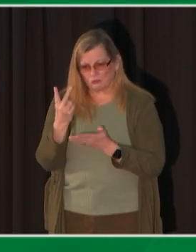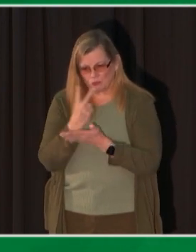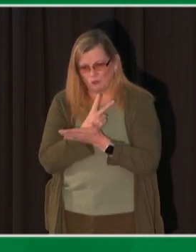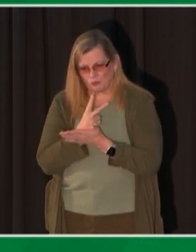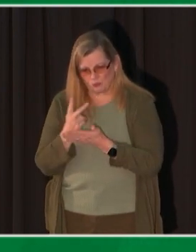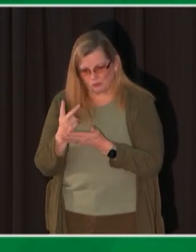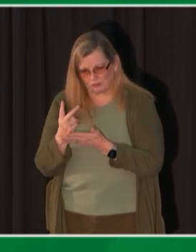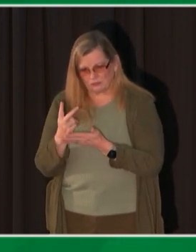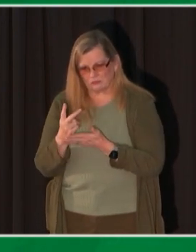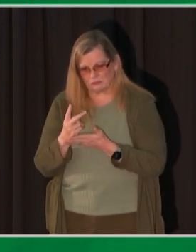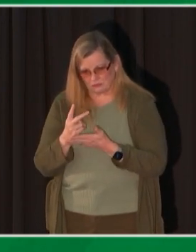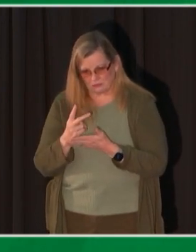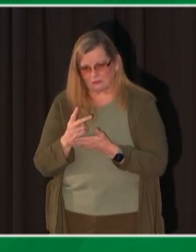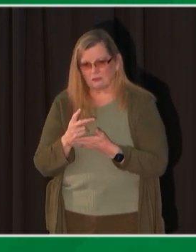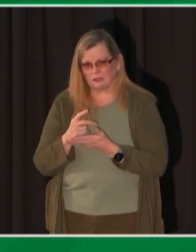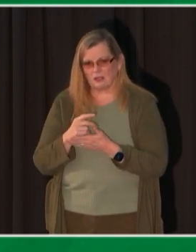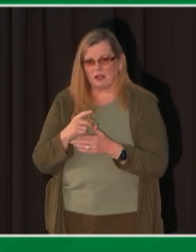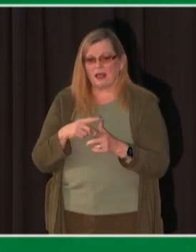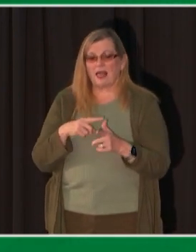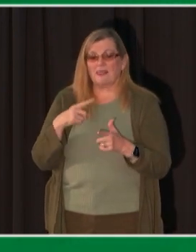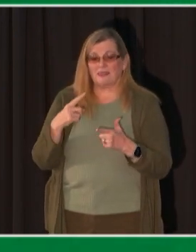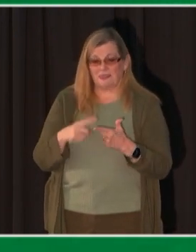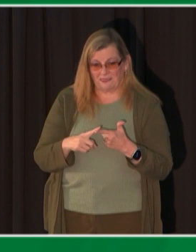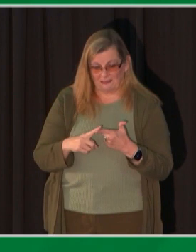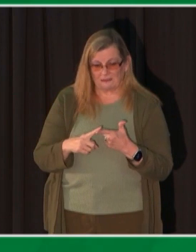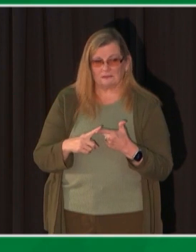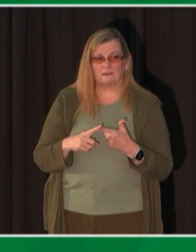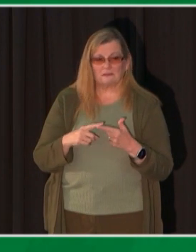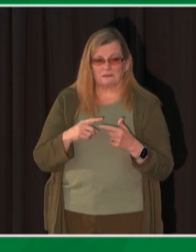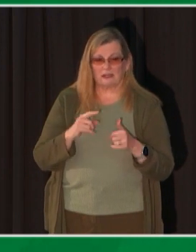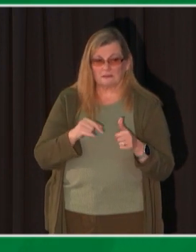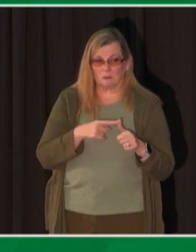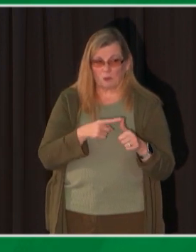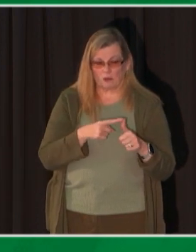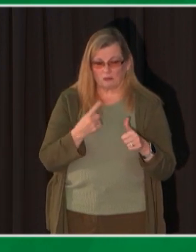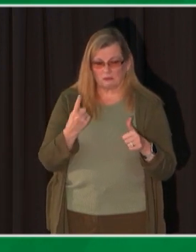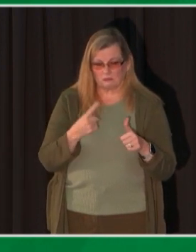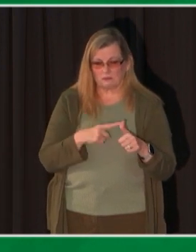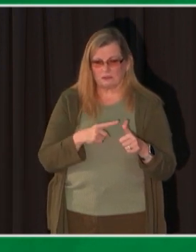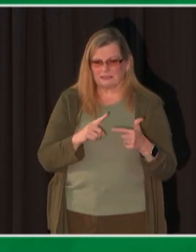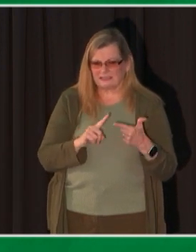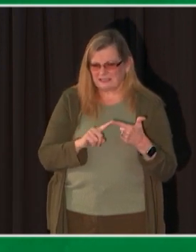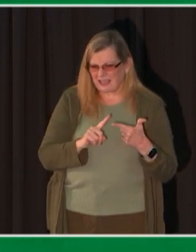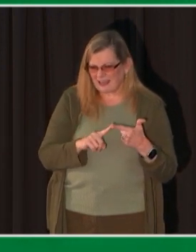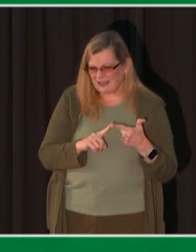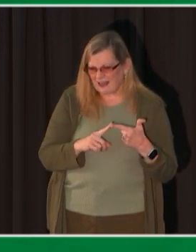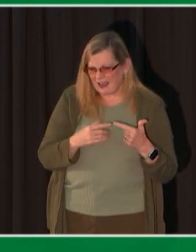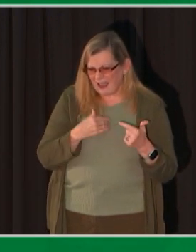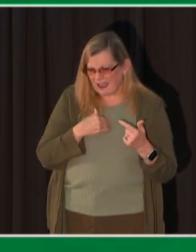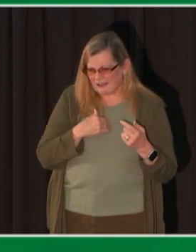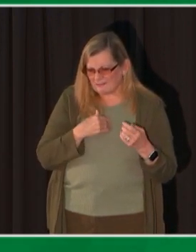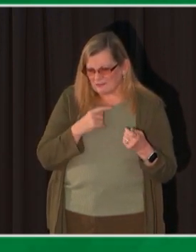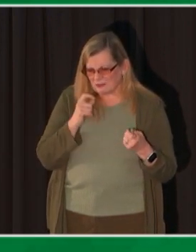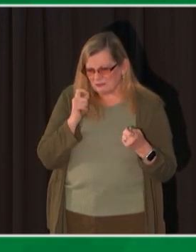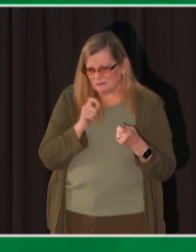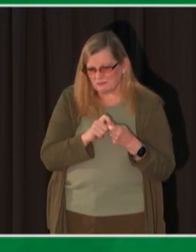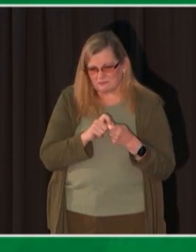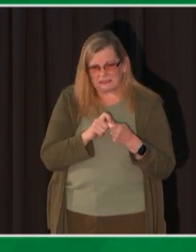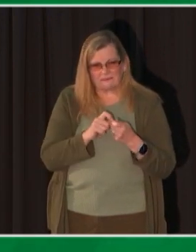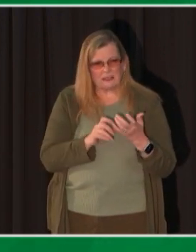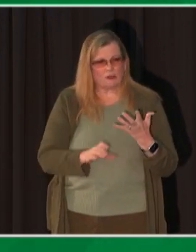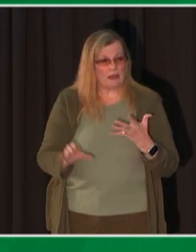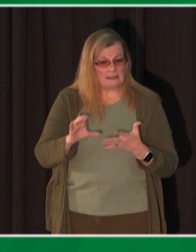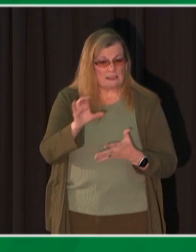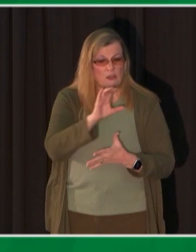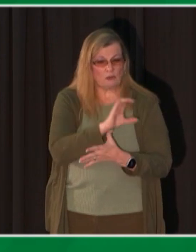district really have an appreciation of the criteria that we're going to be looking for in order to even shift into that phase